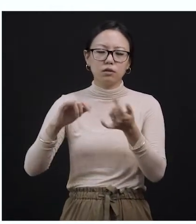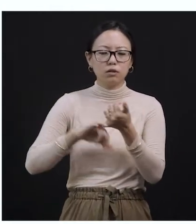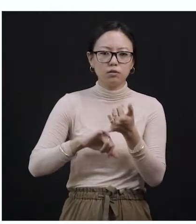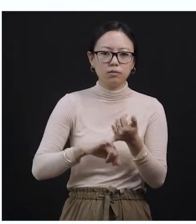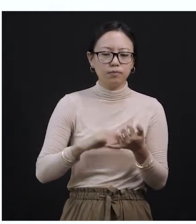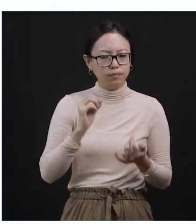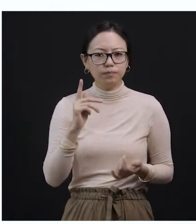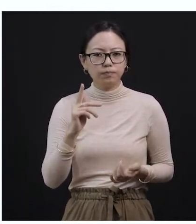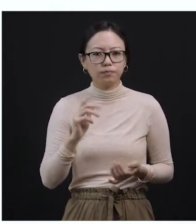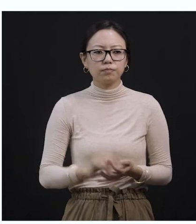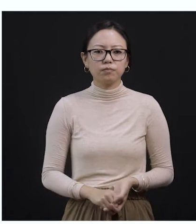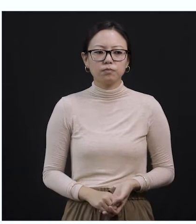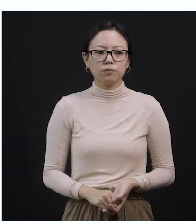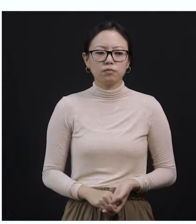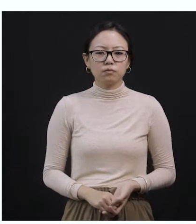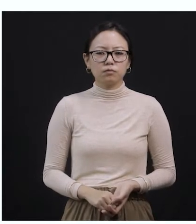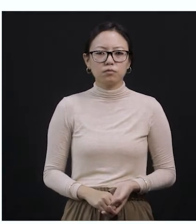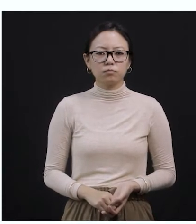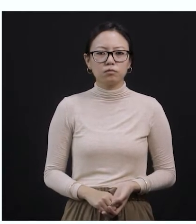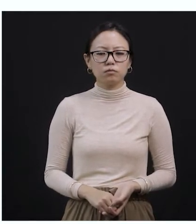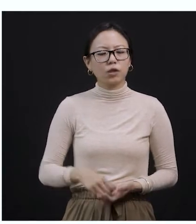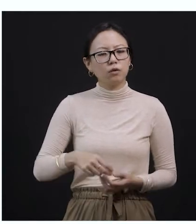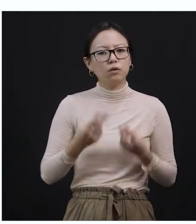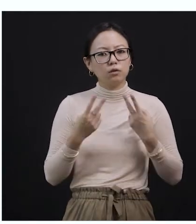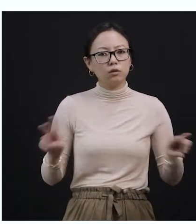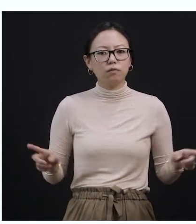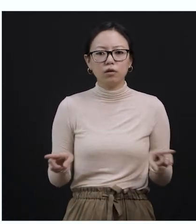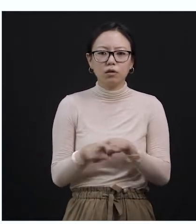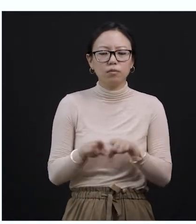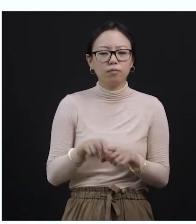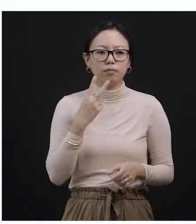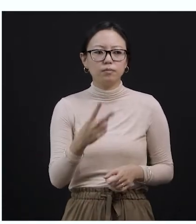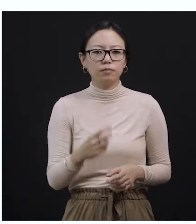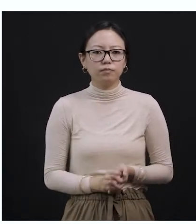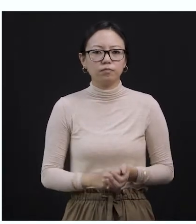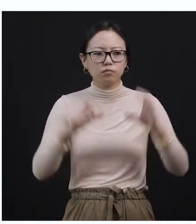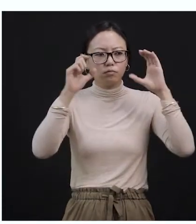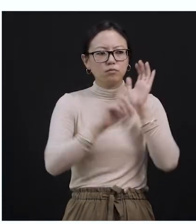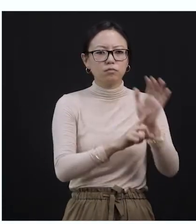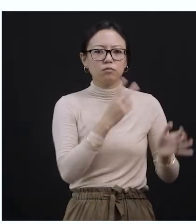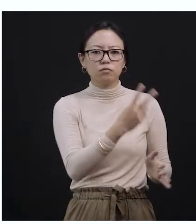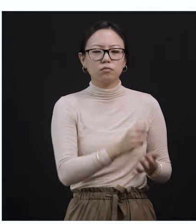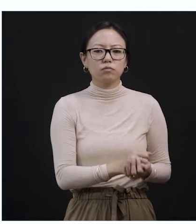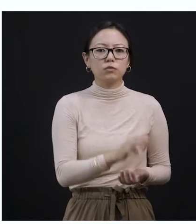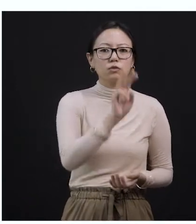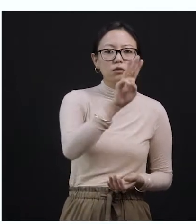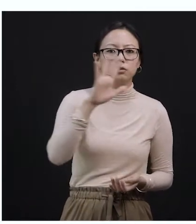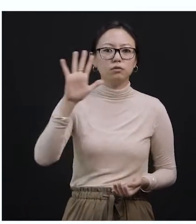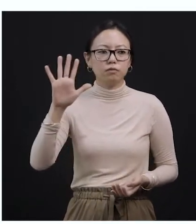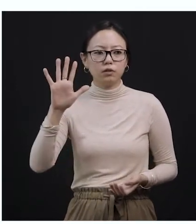All right, children? So let's look at another example. We have 35. 5 is in ones